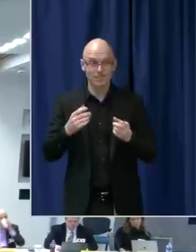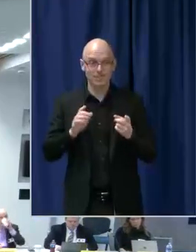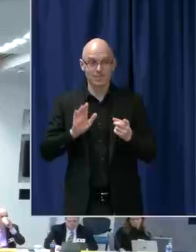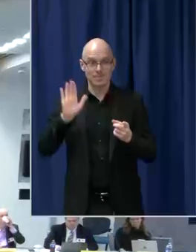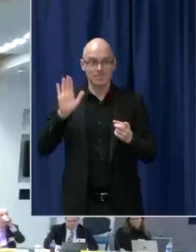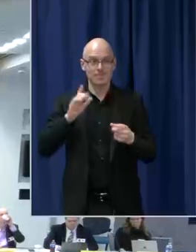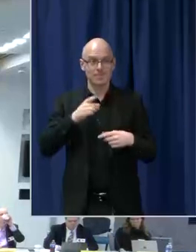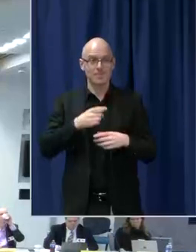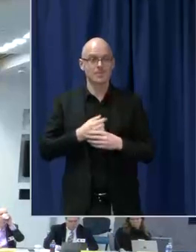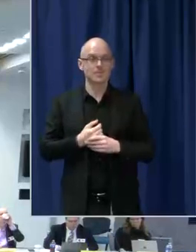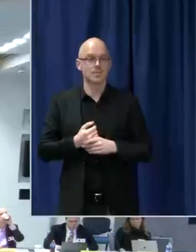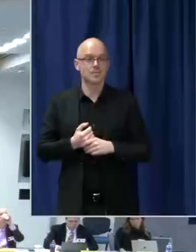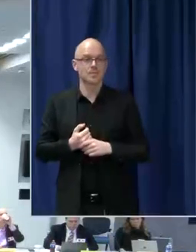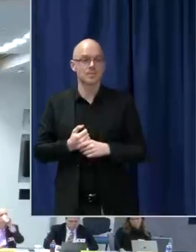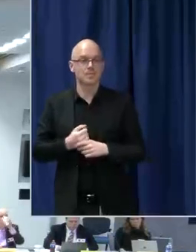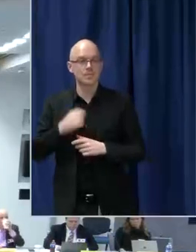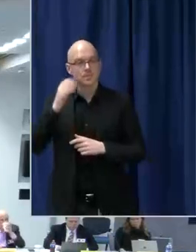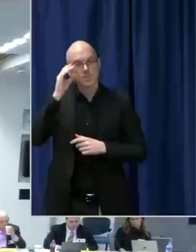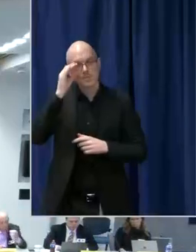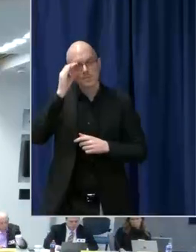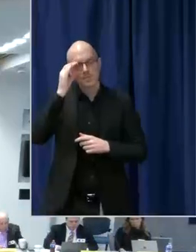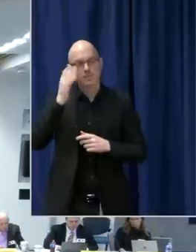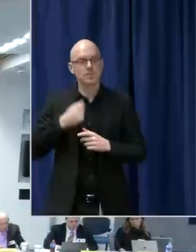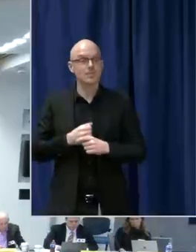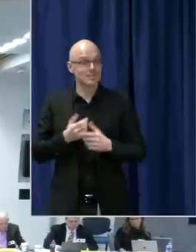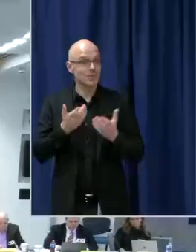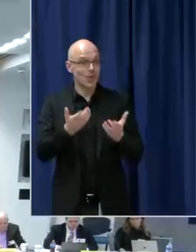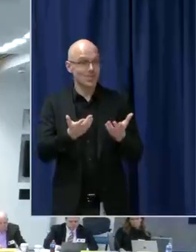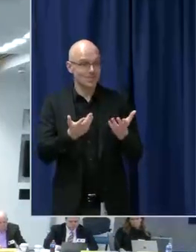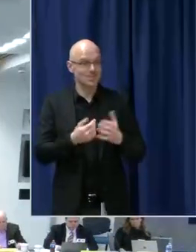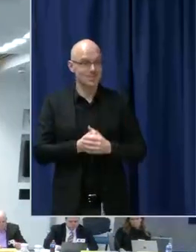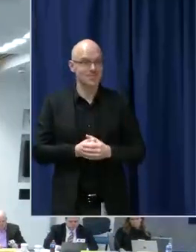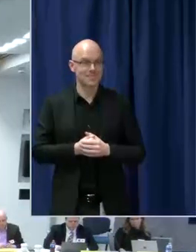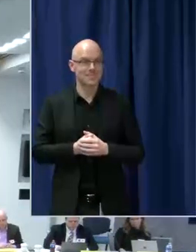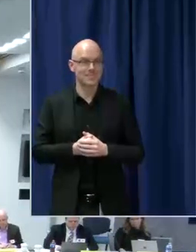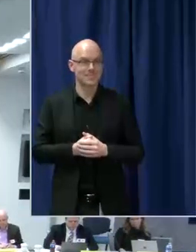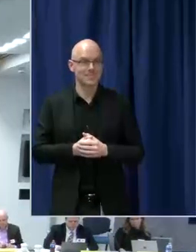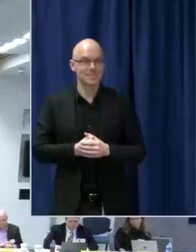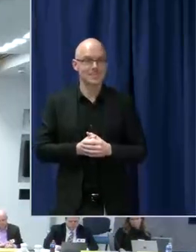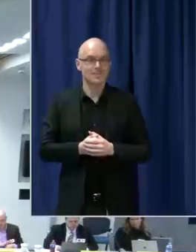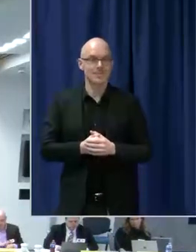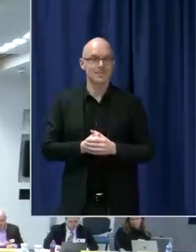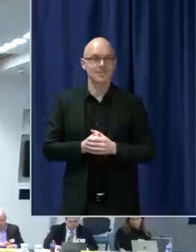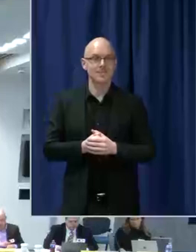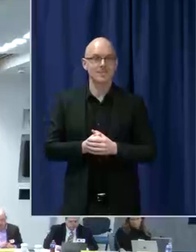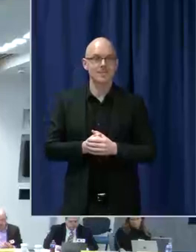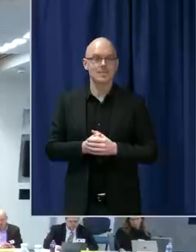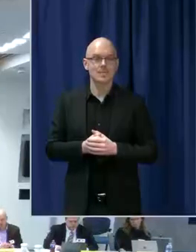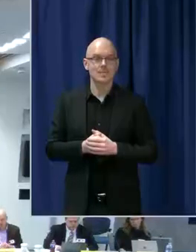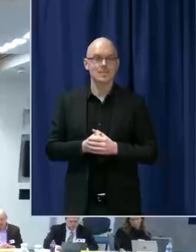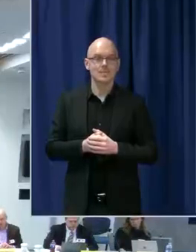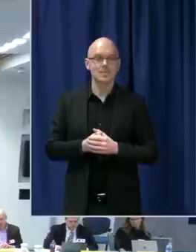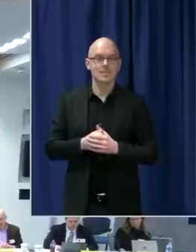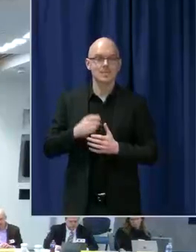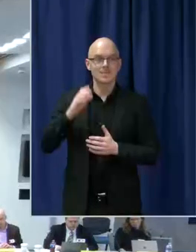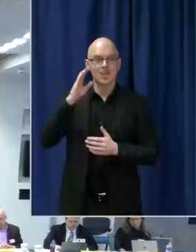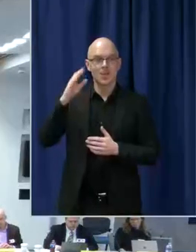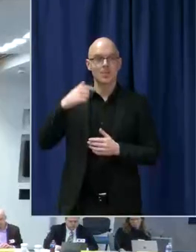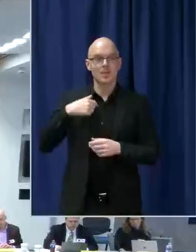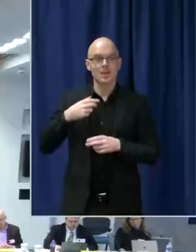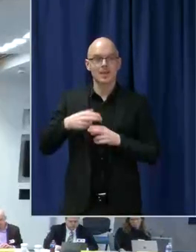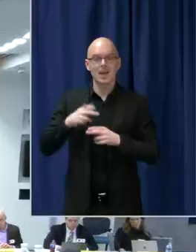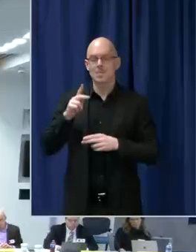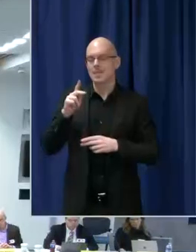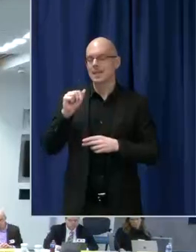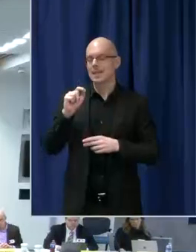Yes, there's one. Okay. Go ahead. Catherine. So my name is Kate Elkins, and I'm at NHTSA's